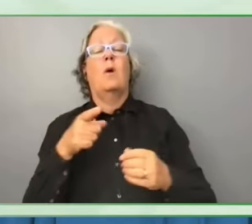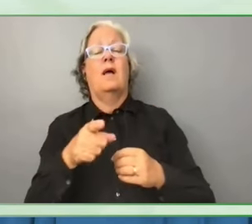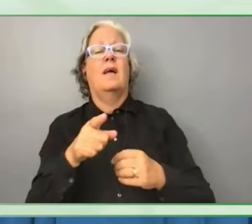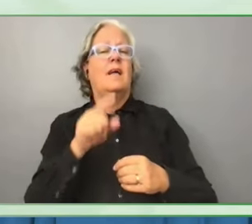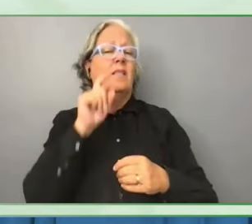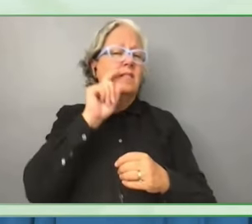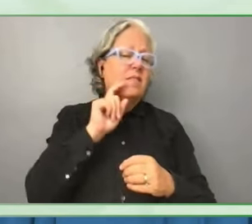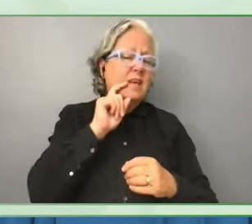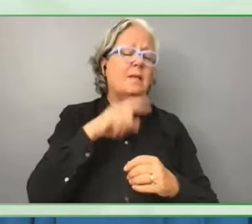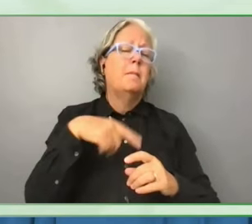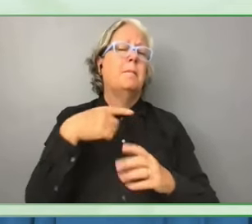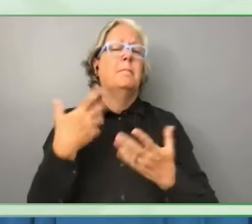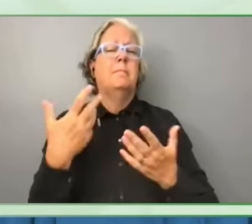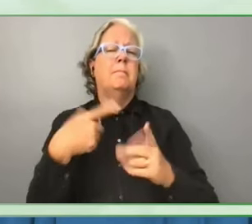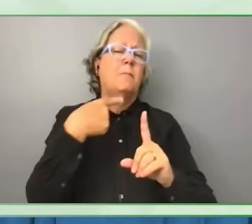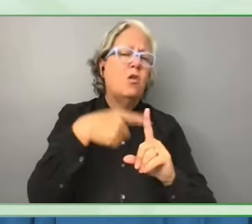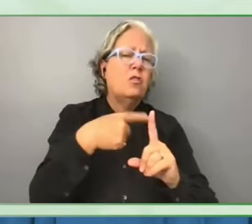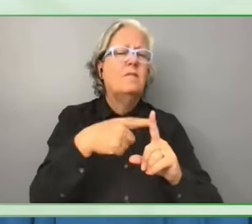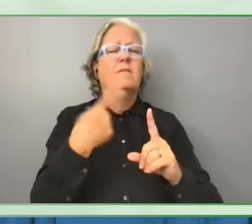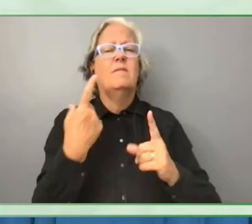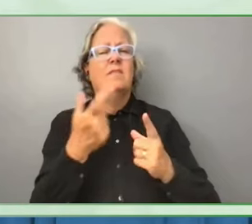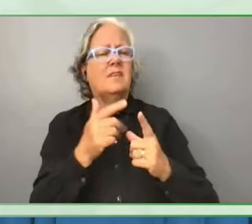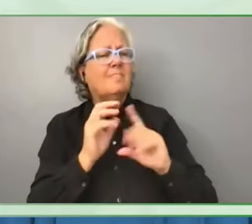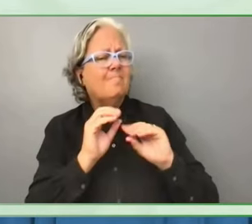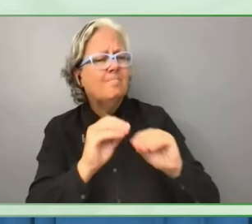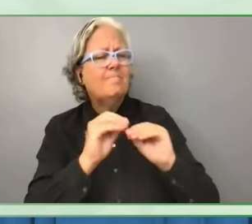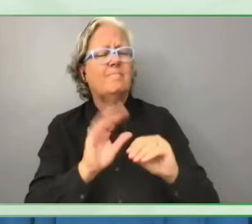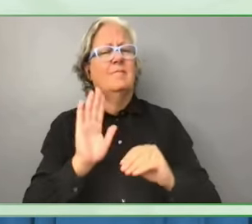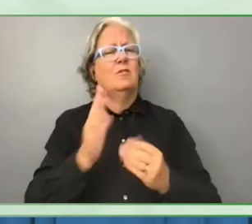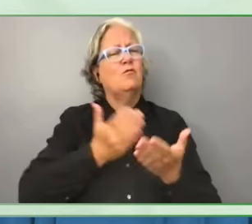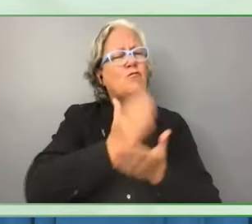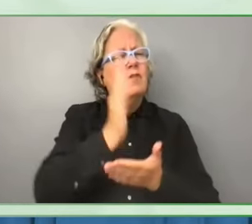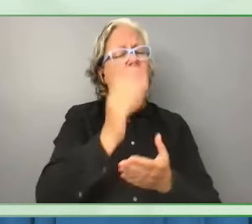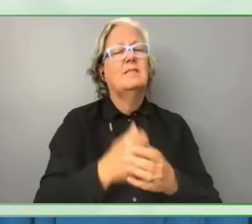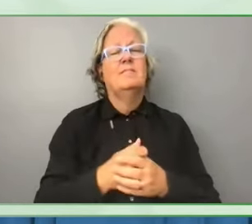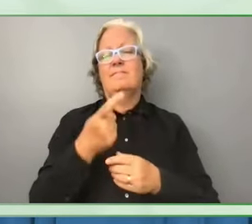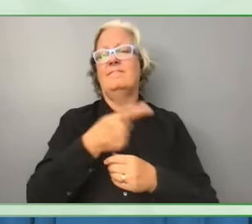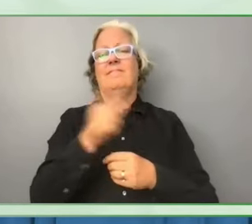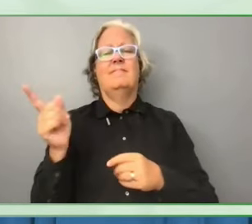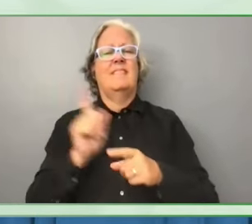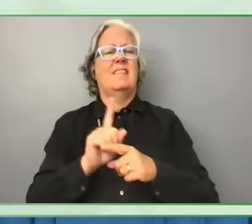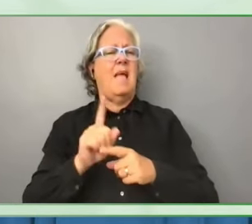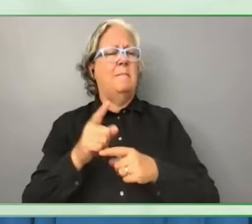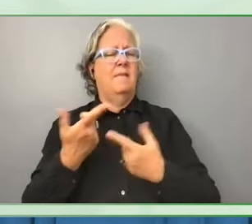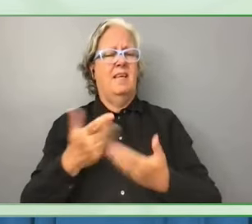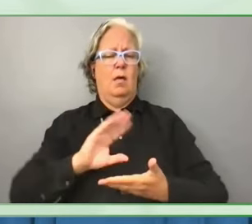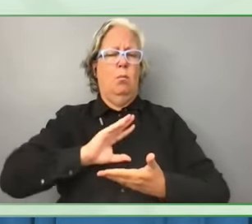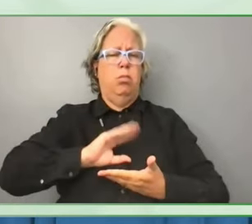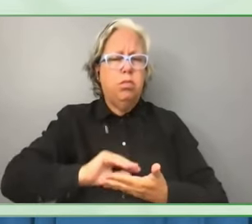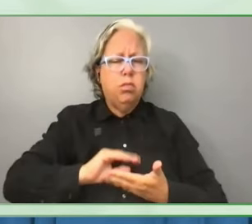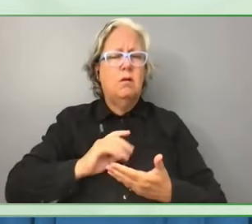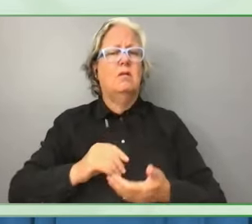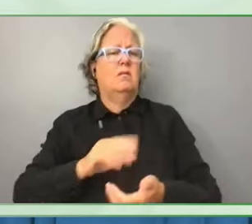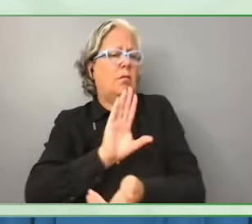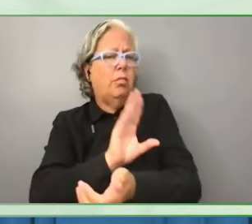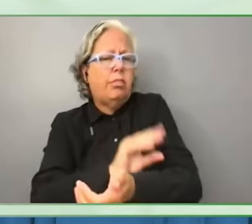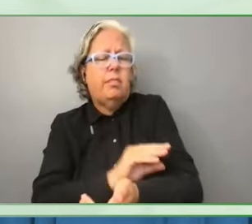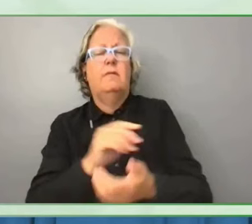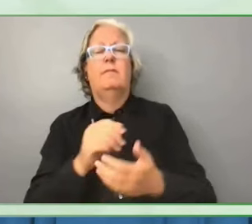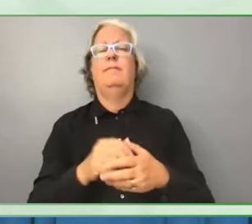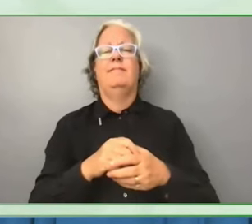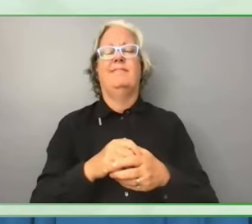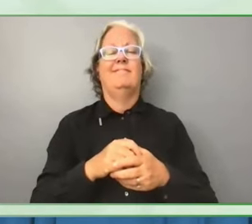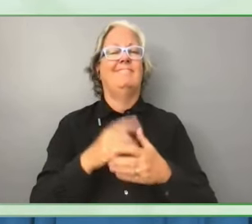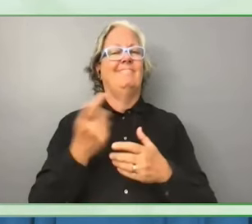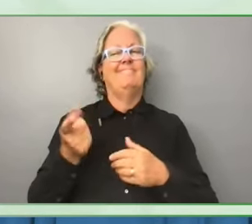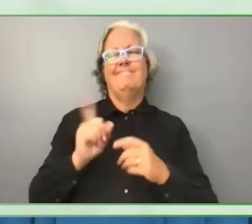rights-based approach. People with a disability have low self-esteem because it's often not discussed, and there's finger pointing about